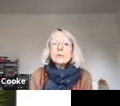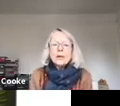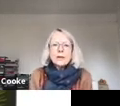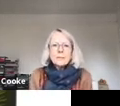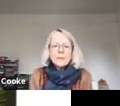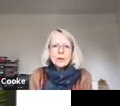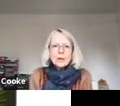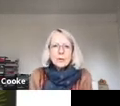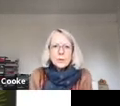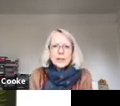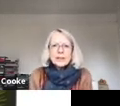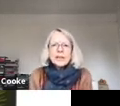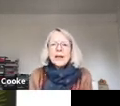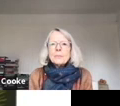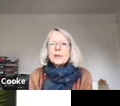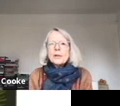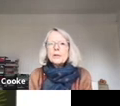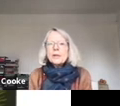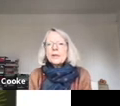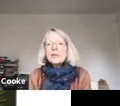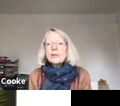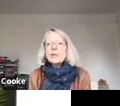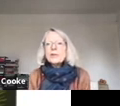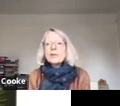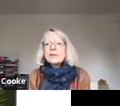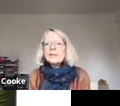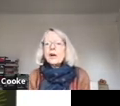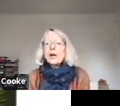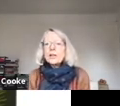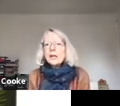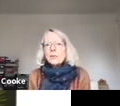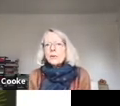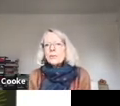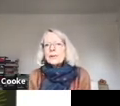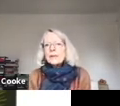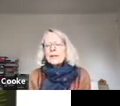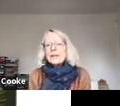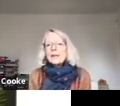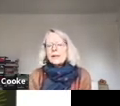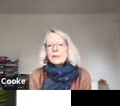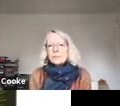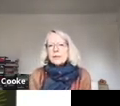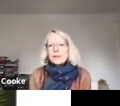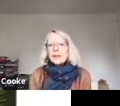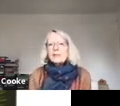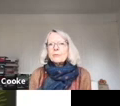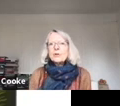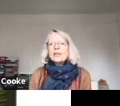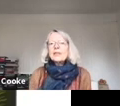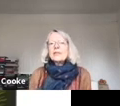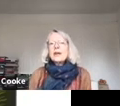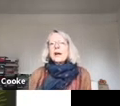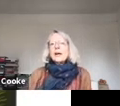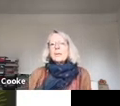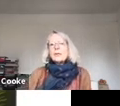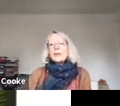illusionistic world. By contrast, Hirshfield's does not. We see in these repeated leaf